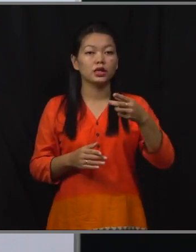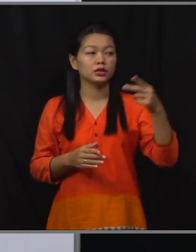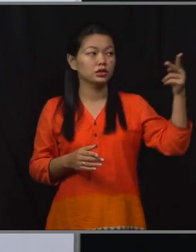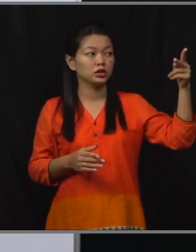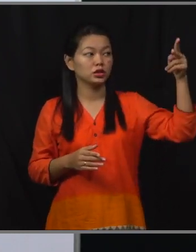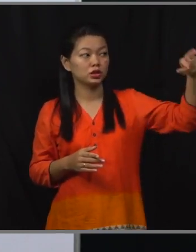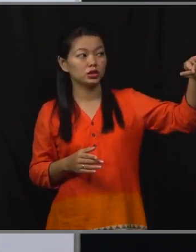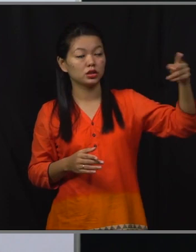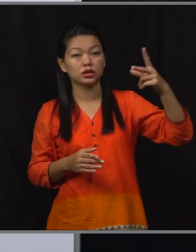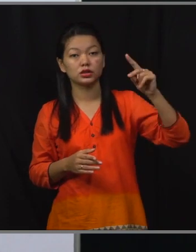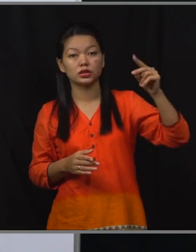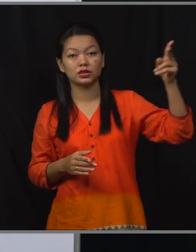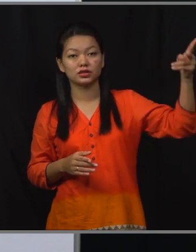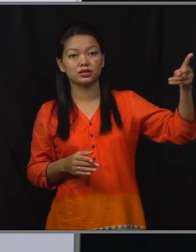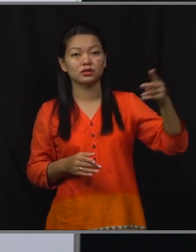8,800